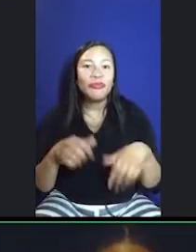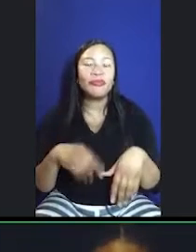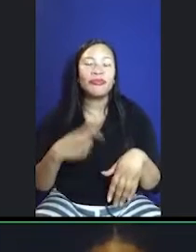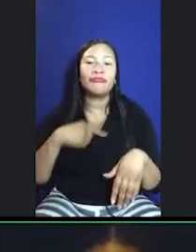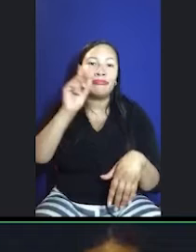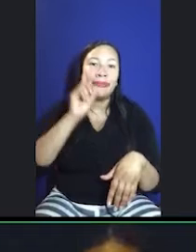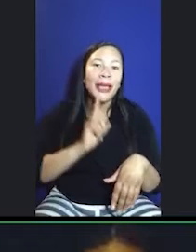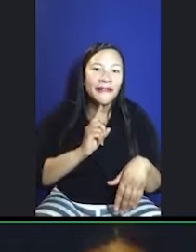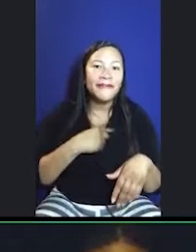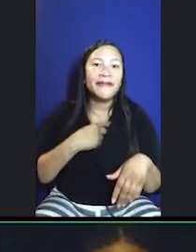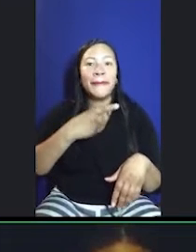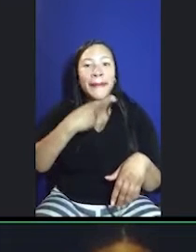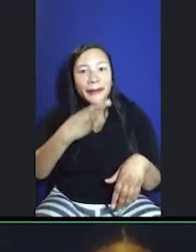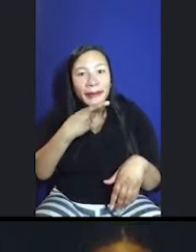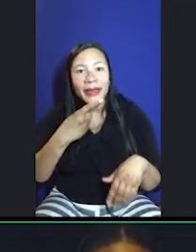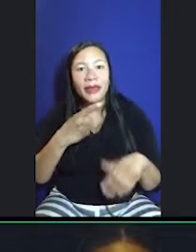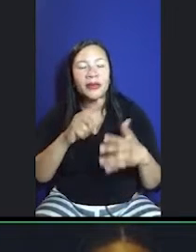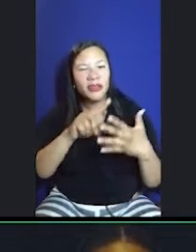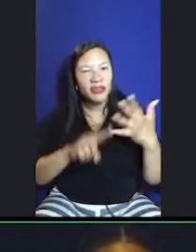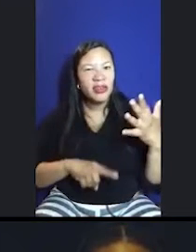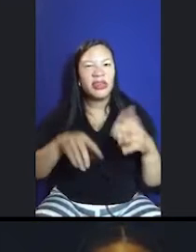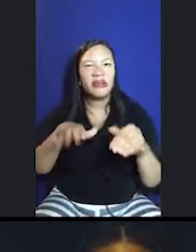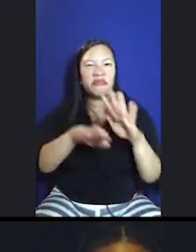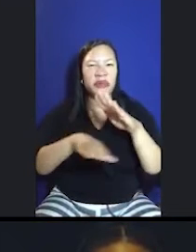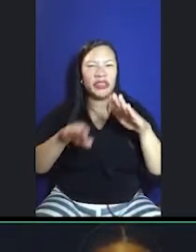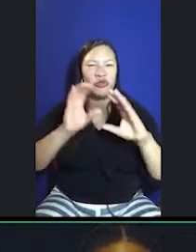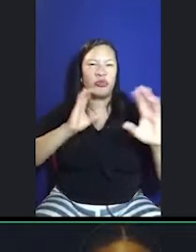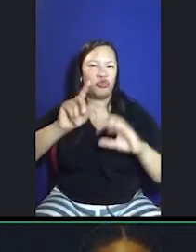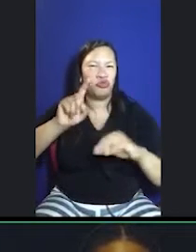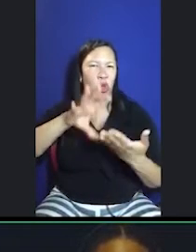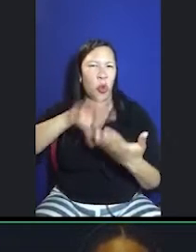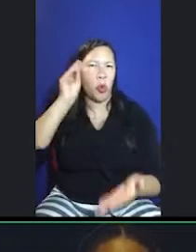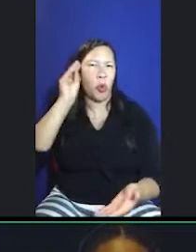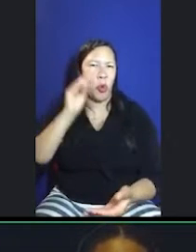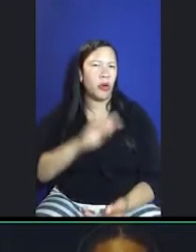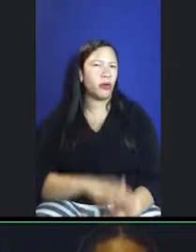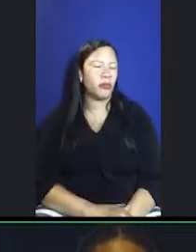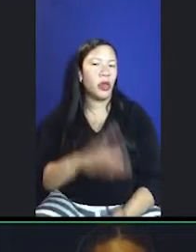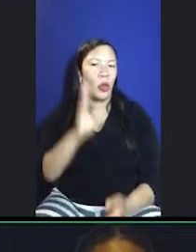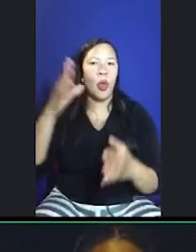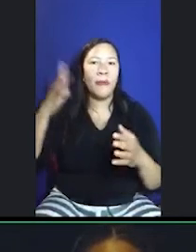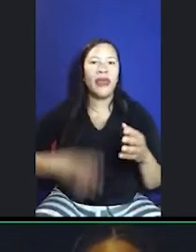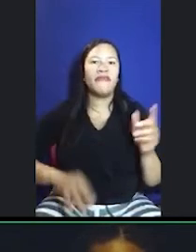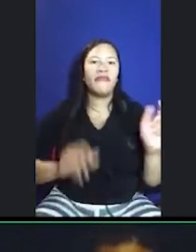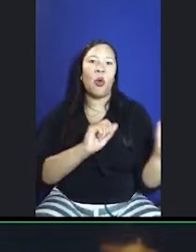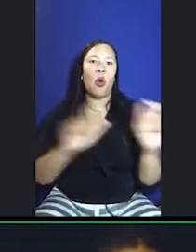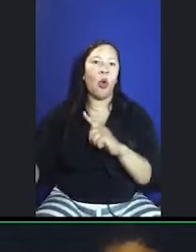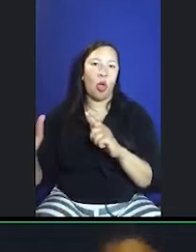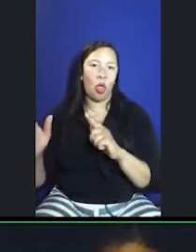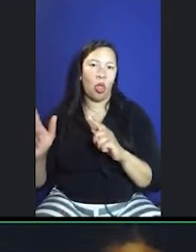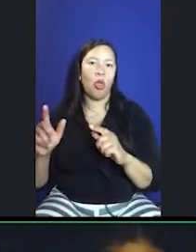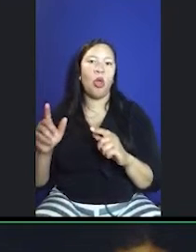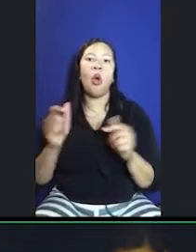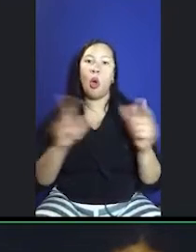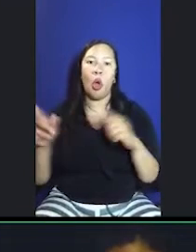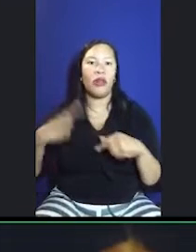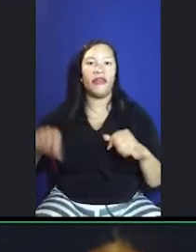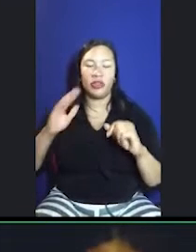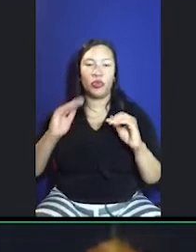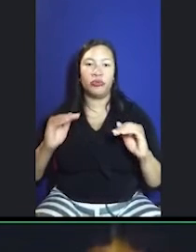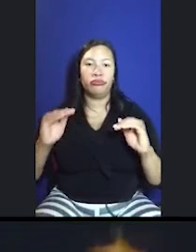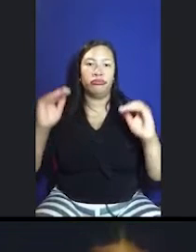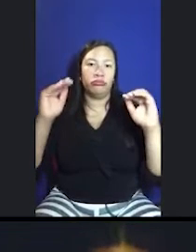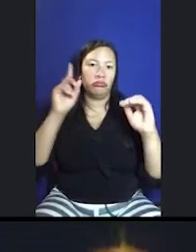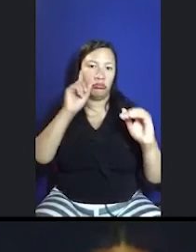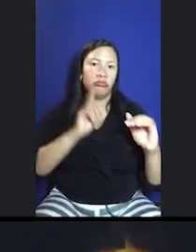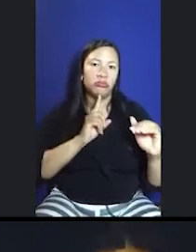deaf, I'm hearing, things like that. Uh, it would benefit all of us. We all would come up in the deaf and